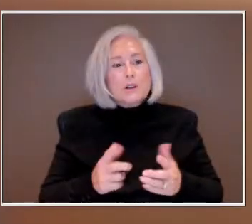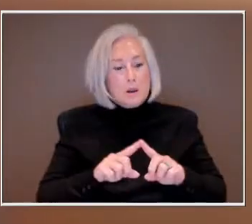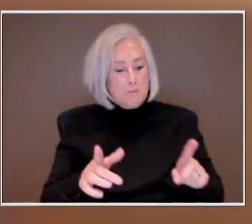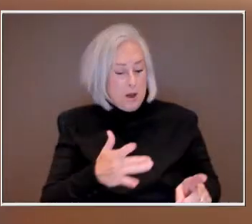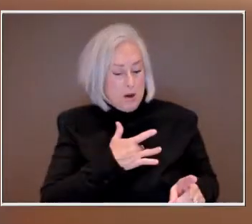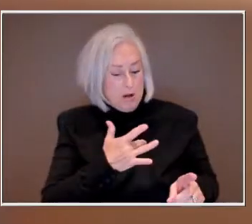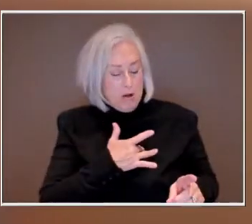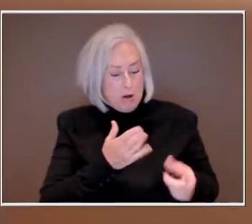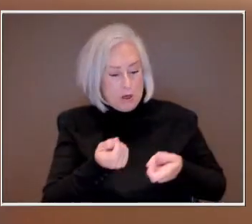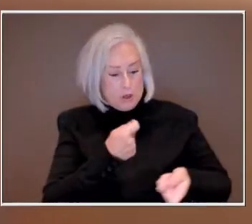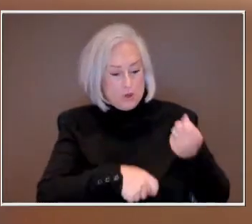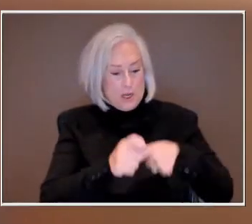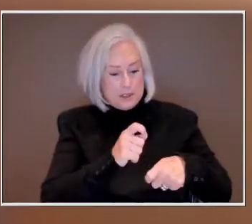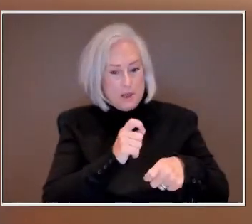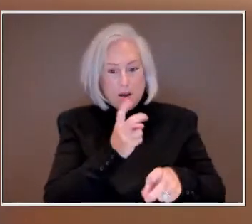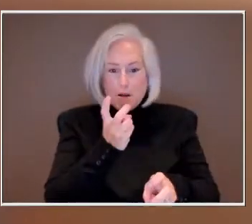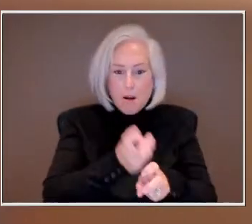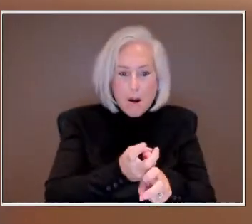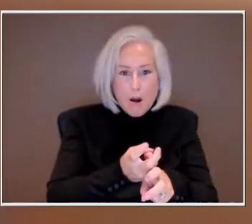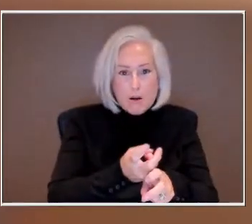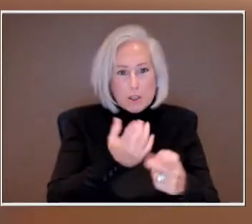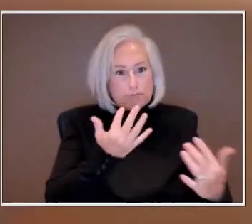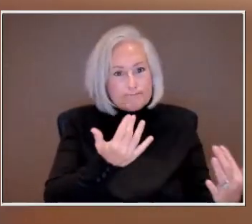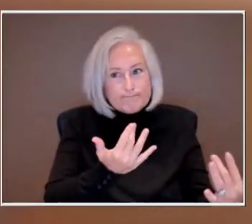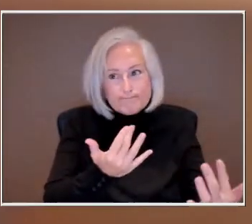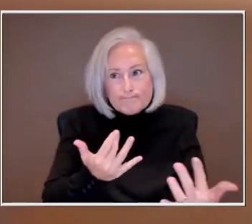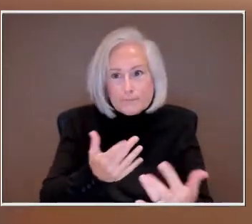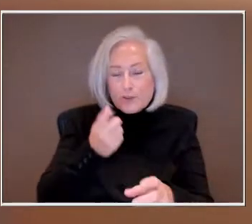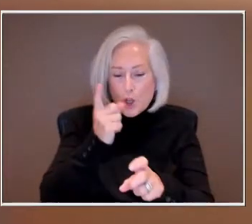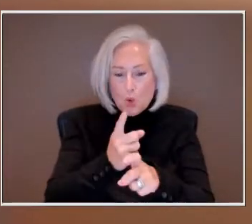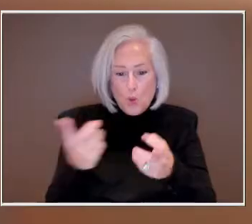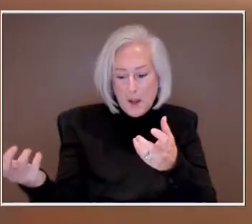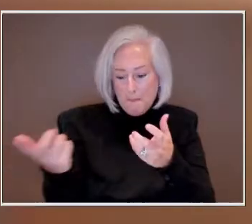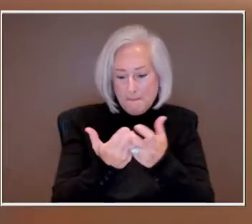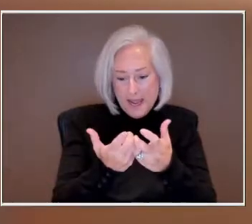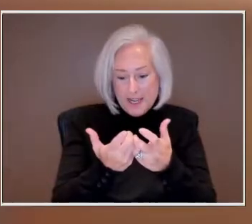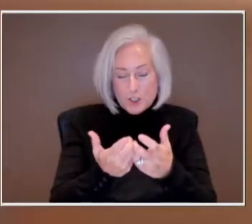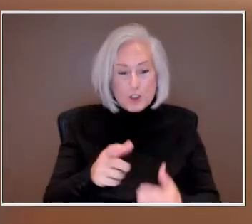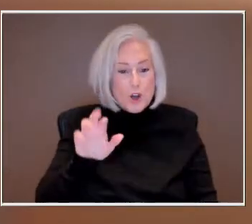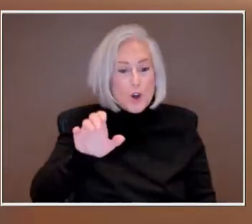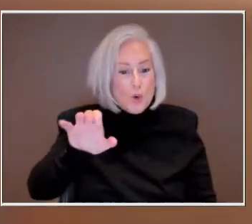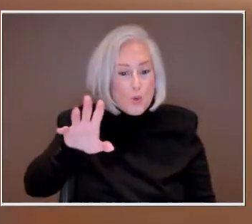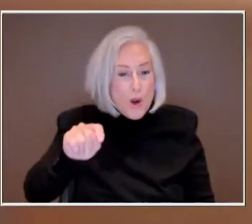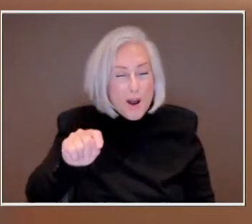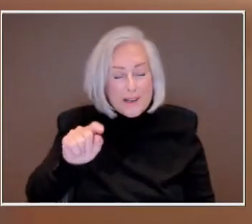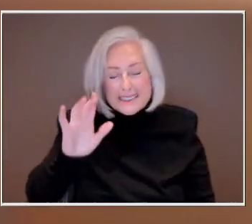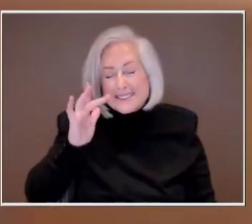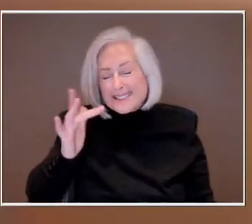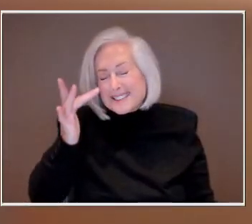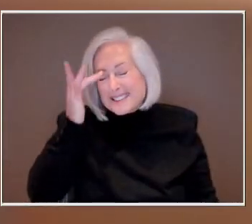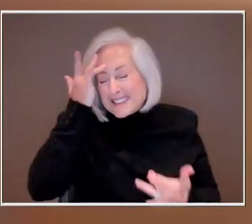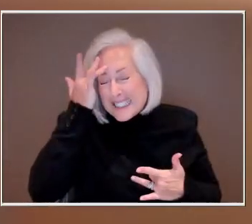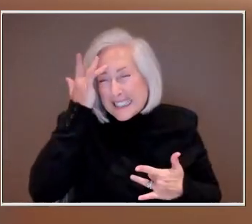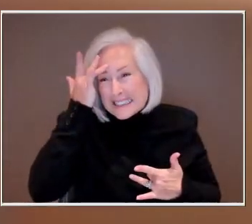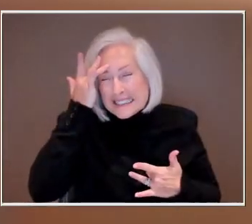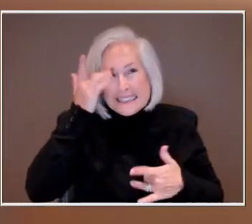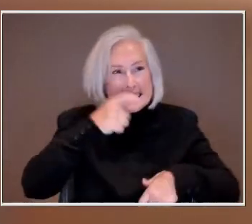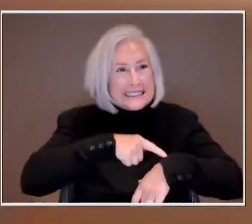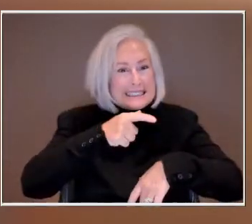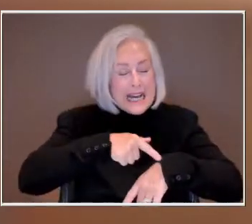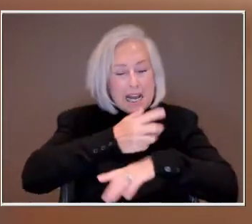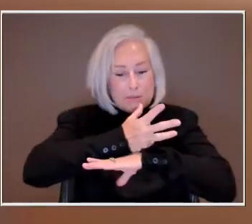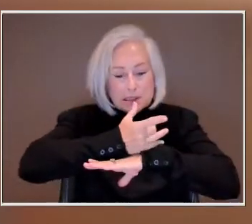to wait for the right match. And when Robert came in, he was so sick that we didn't have time. We had to do something immediate.